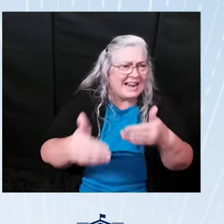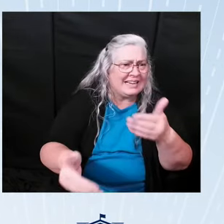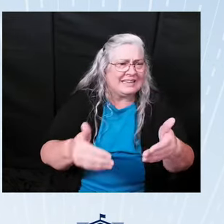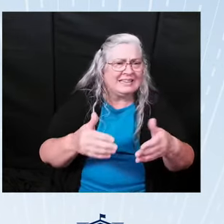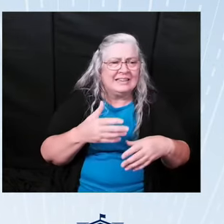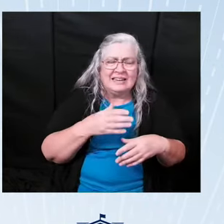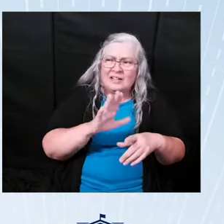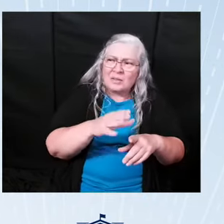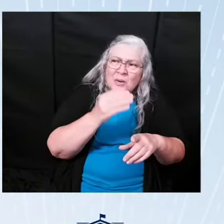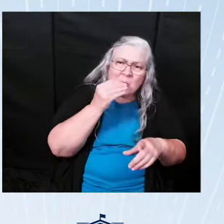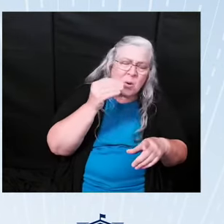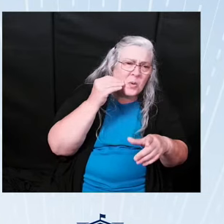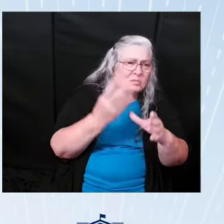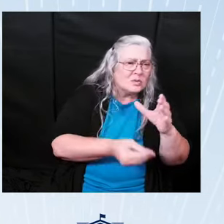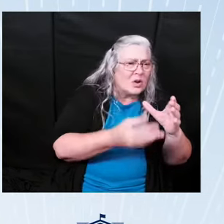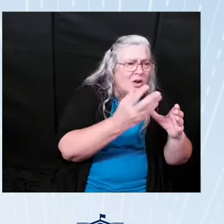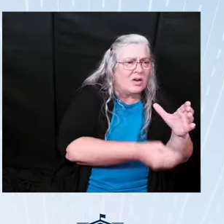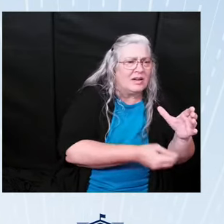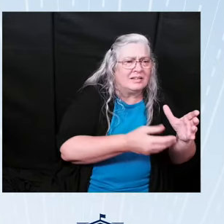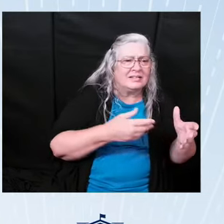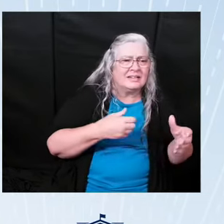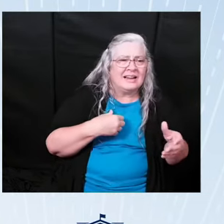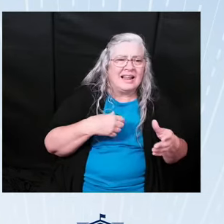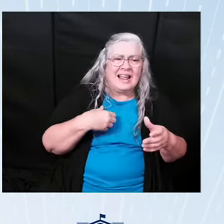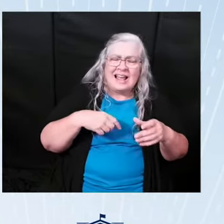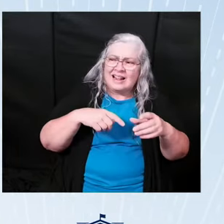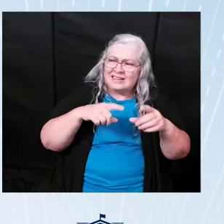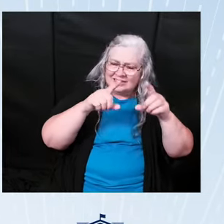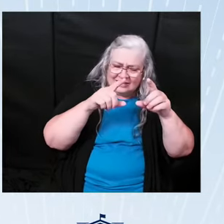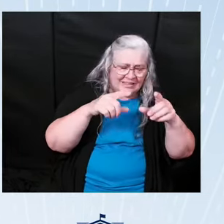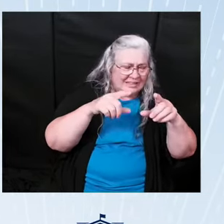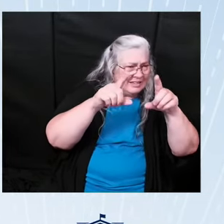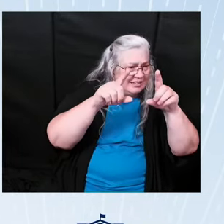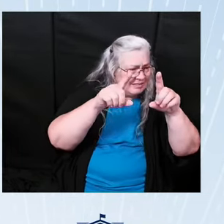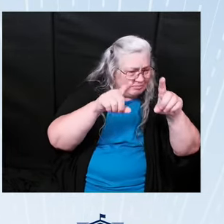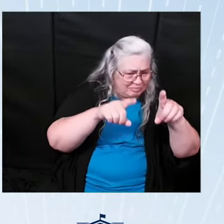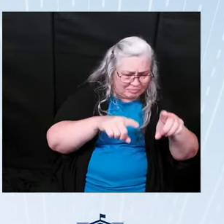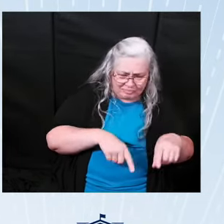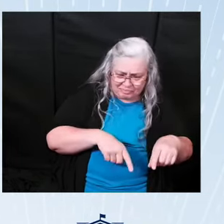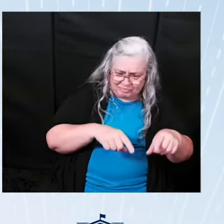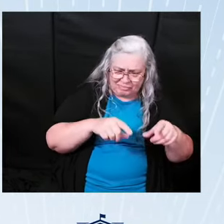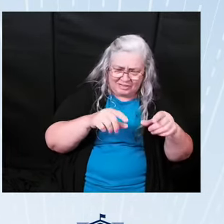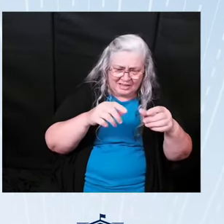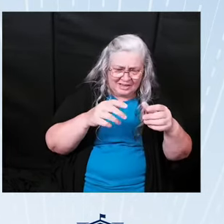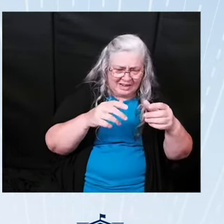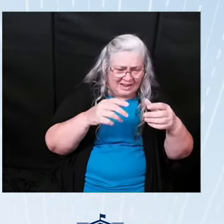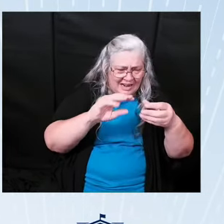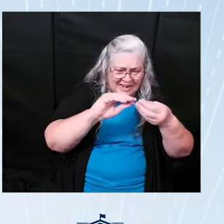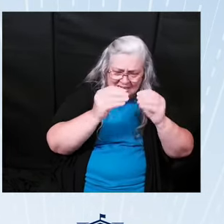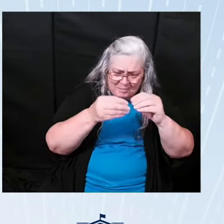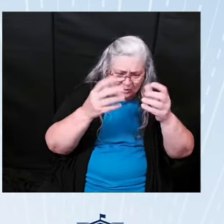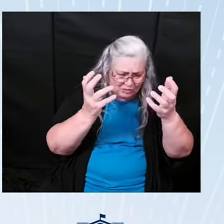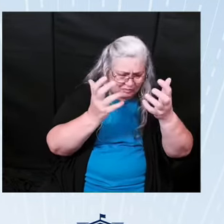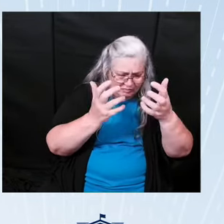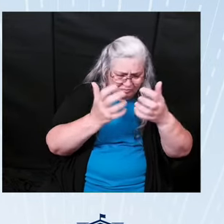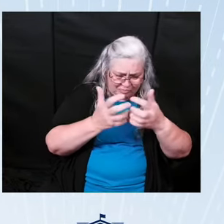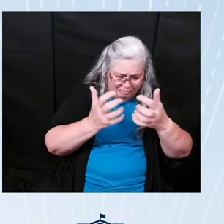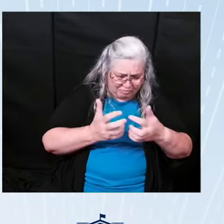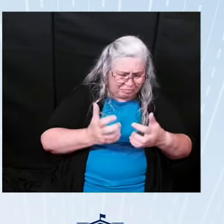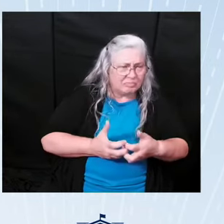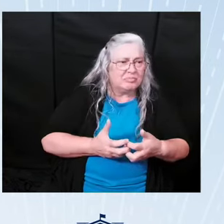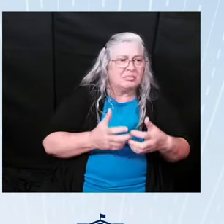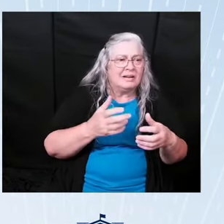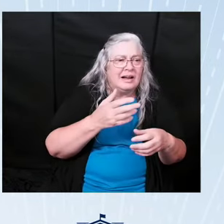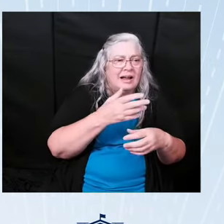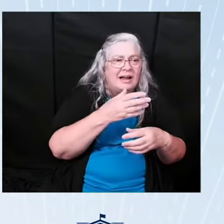prepared for future flooding. And that's part of why I'm so grateful to the Biden administration for the infrastructure bill, because that represents